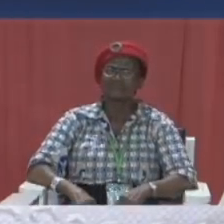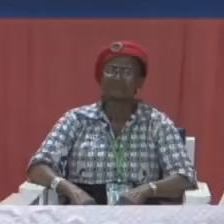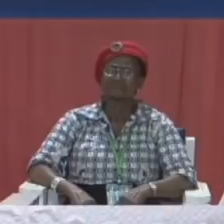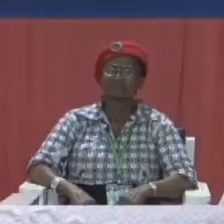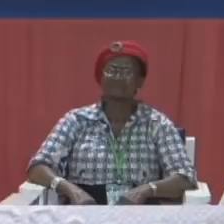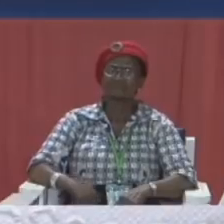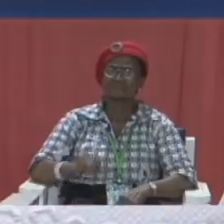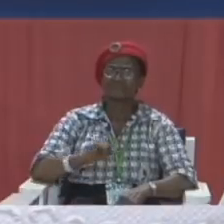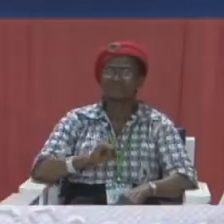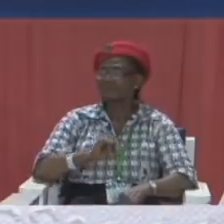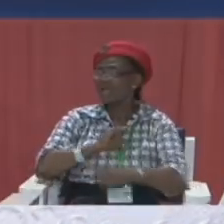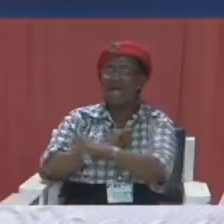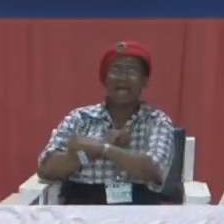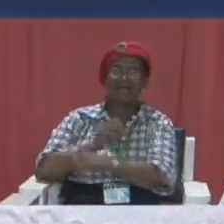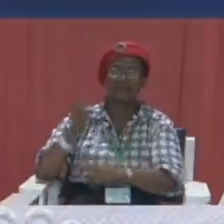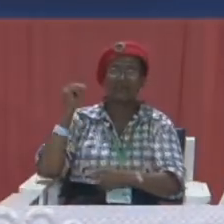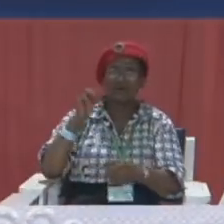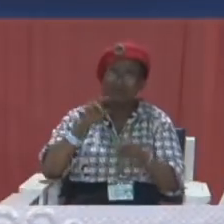supervising